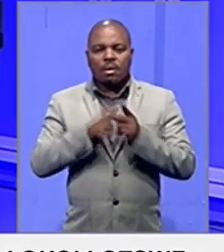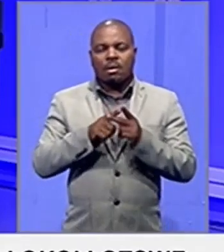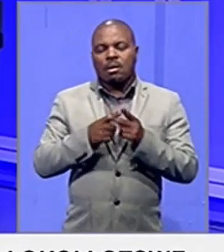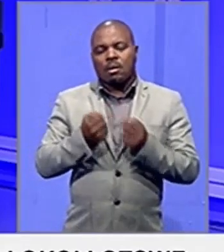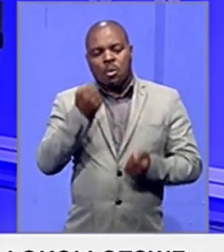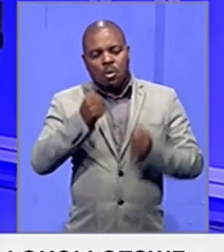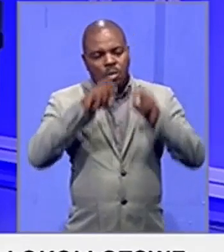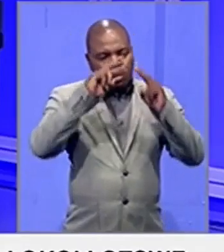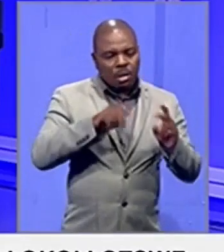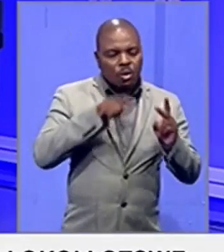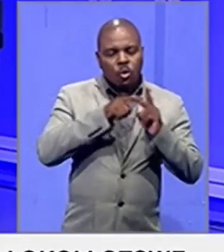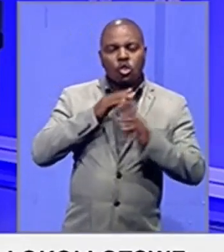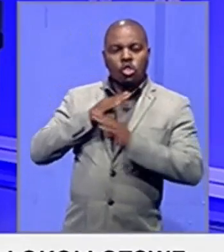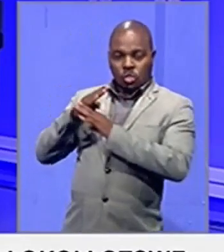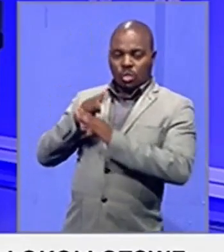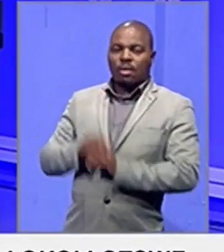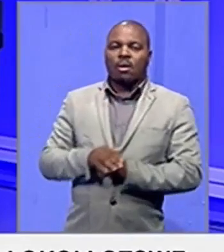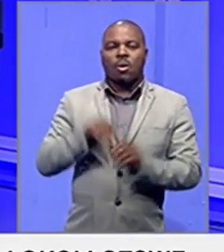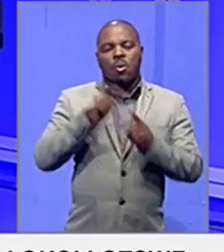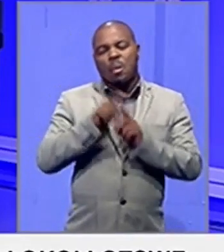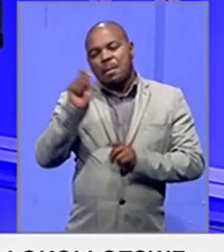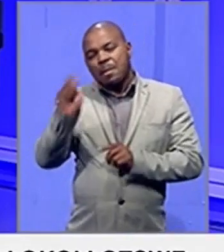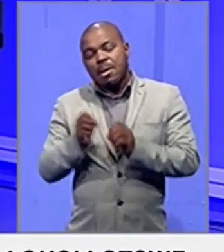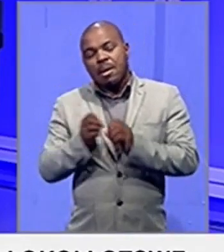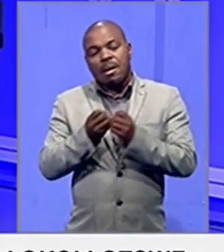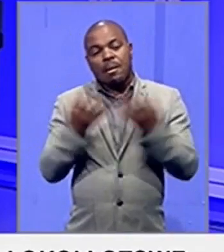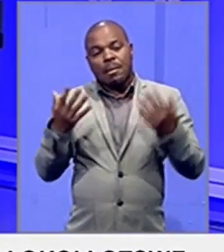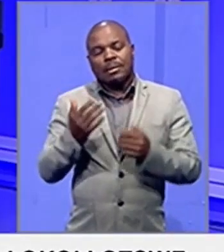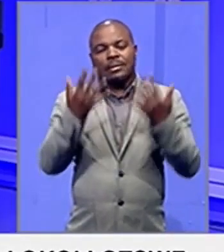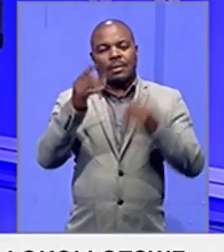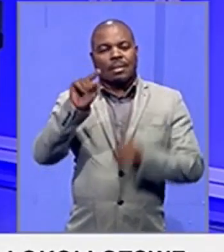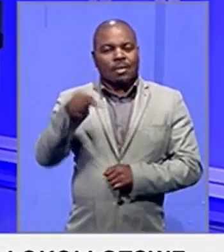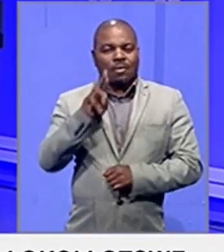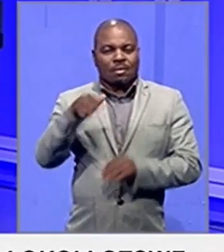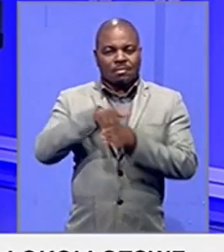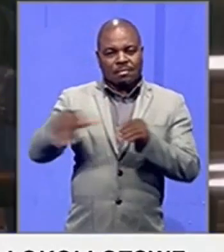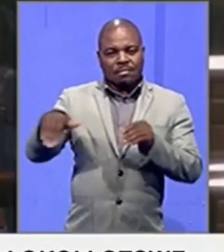atswa o lokolotso ka beile ya diranta tse 10,000.